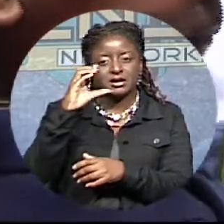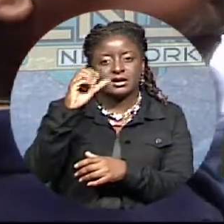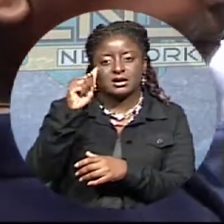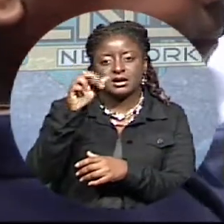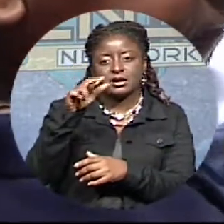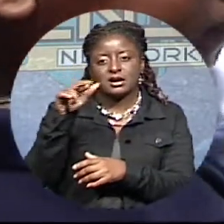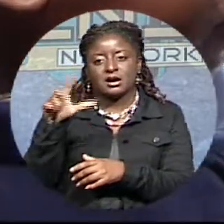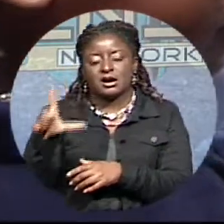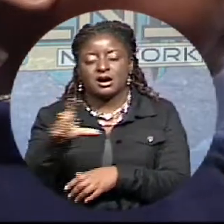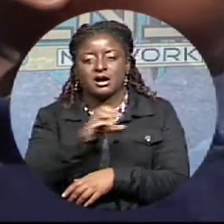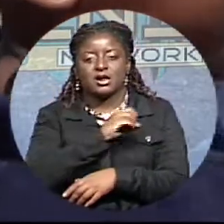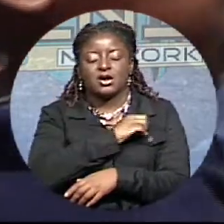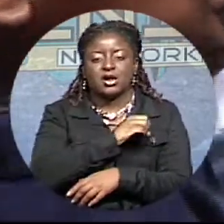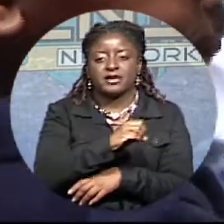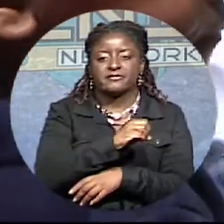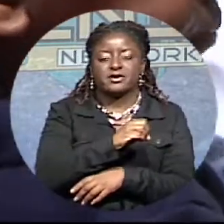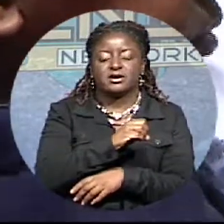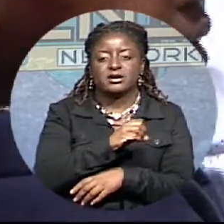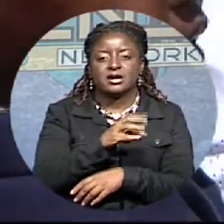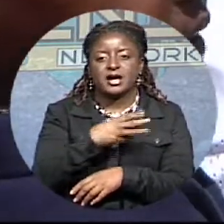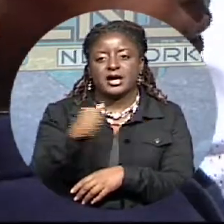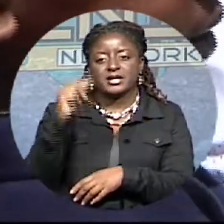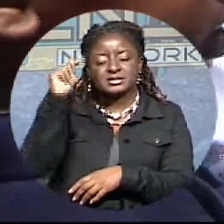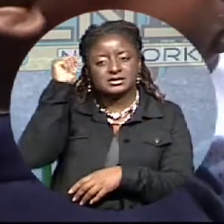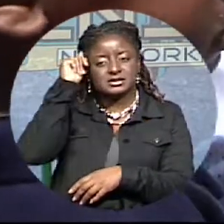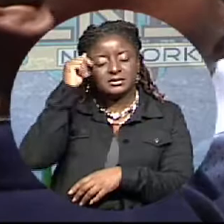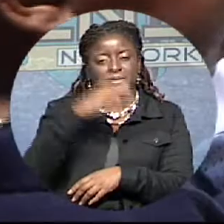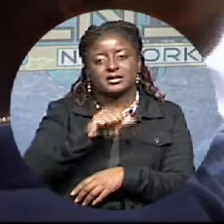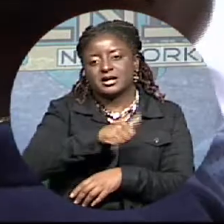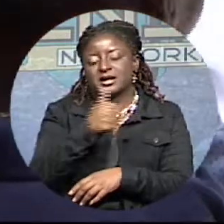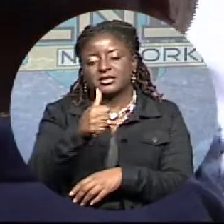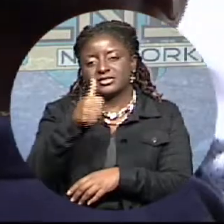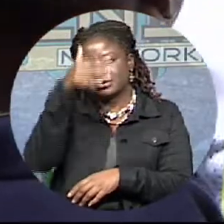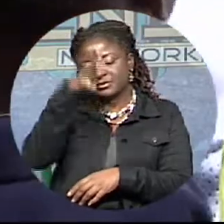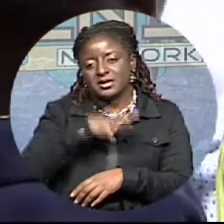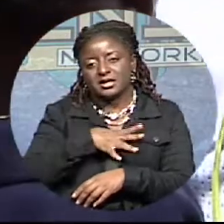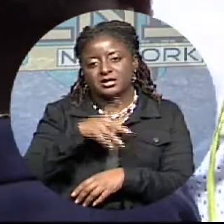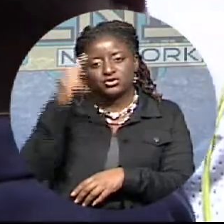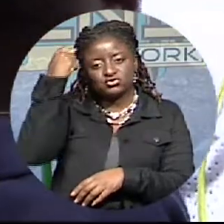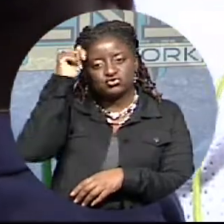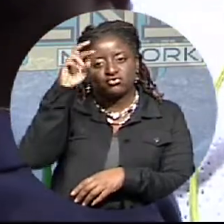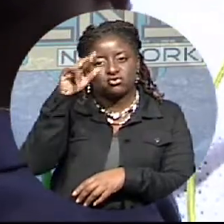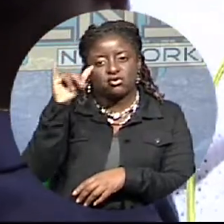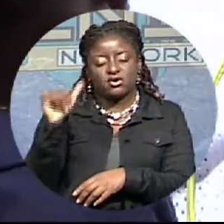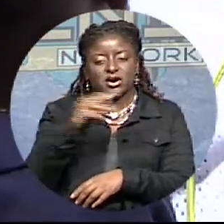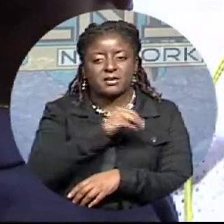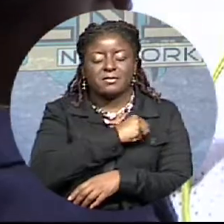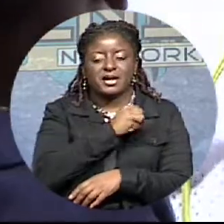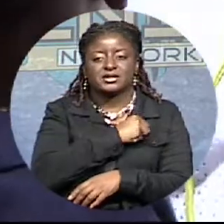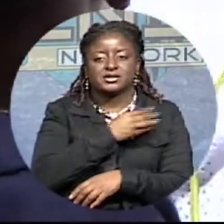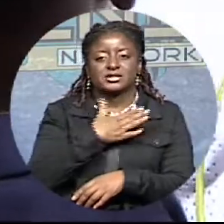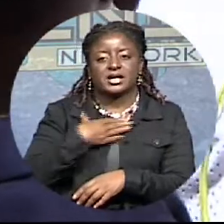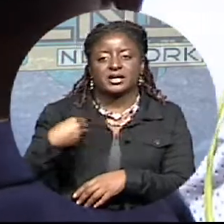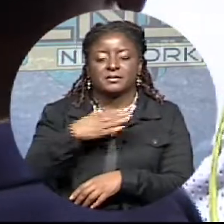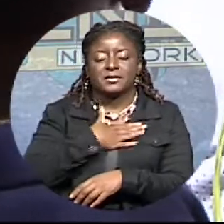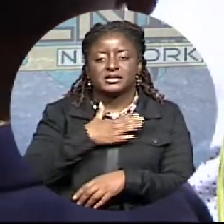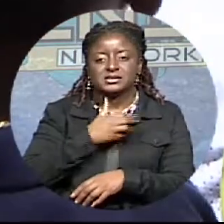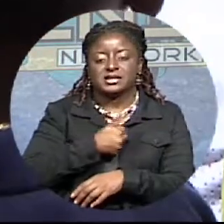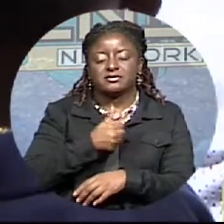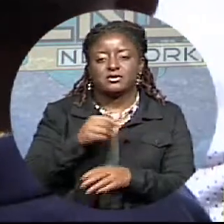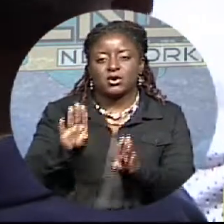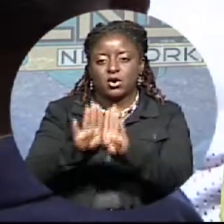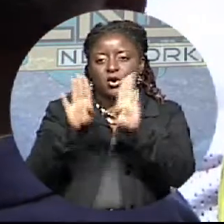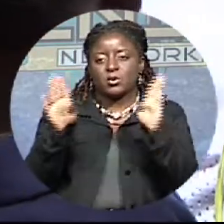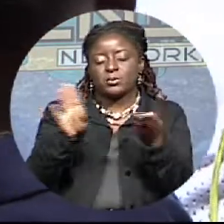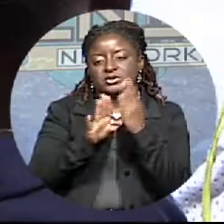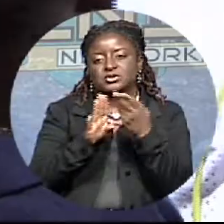Oliver, Tim Munnins, Tim, and the rest of those guys, and Troy McIntosh, including myself, we just open up the doors for everybody